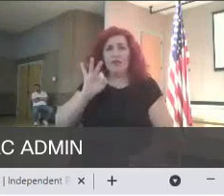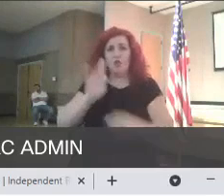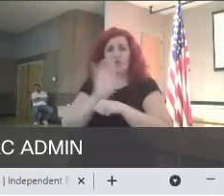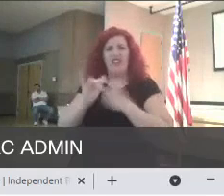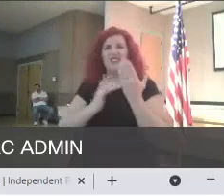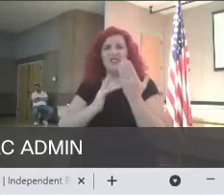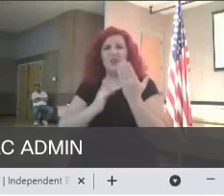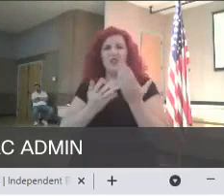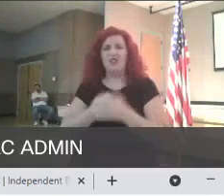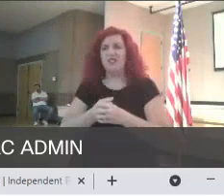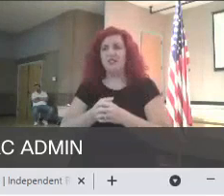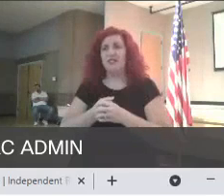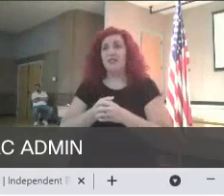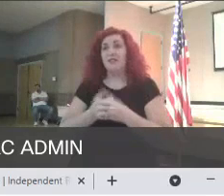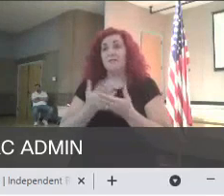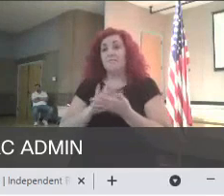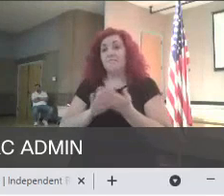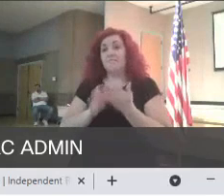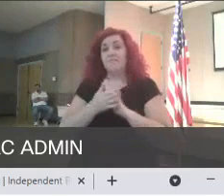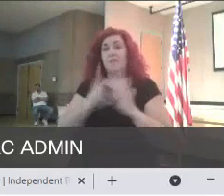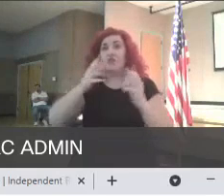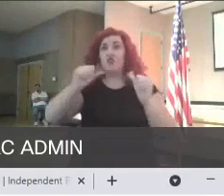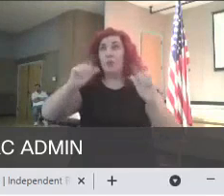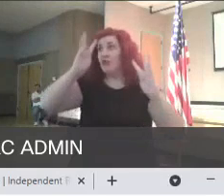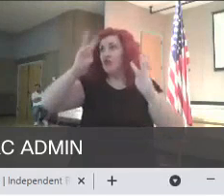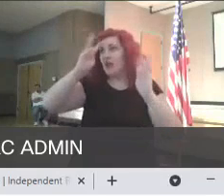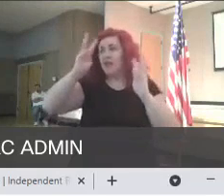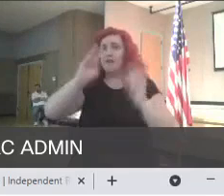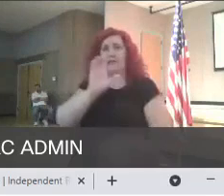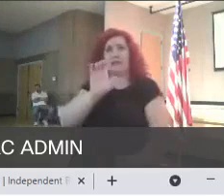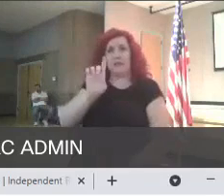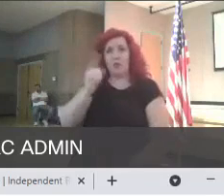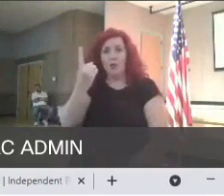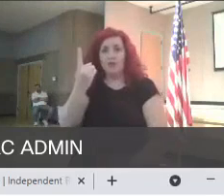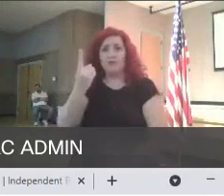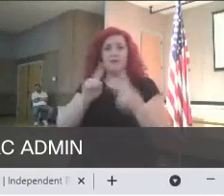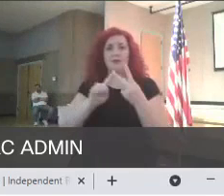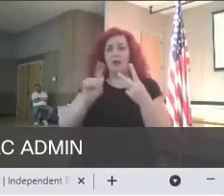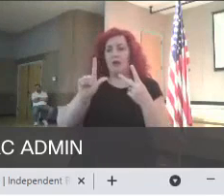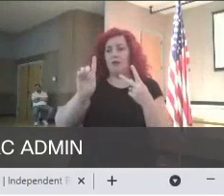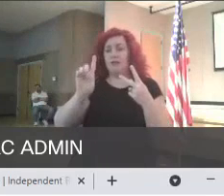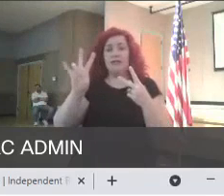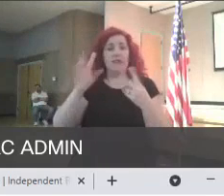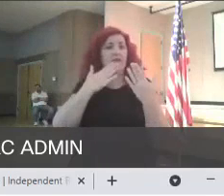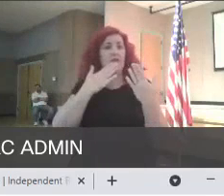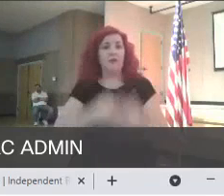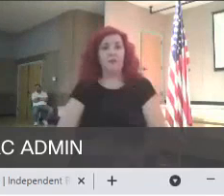that, let's be very creative for CD1 and LD7. Thank you.